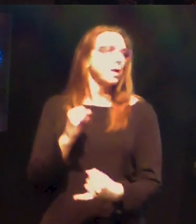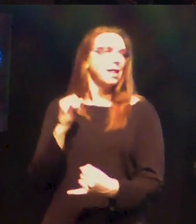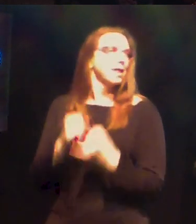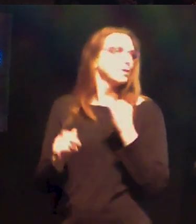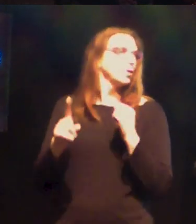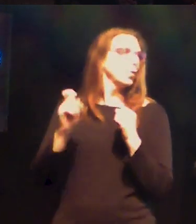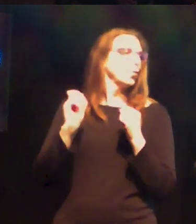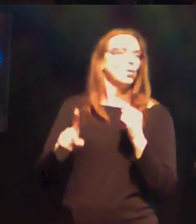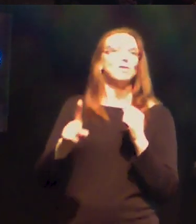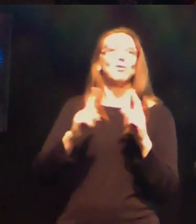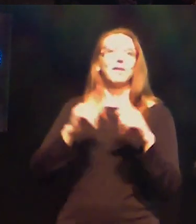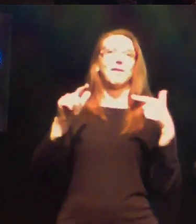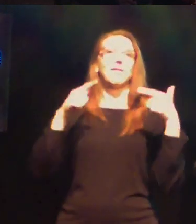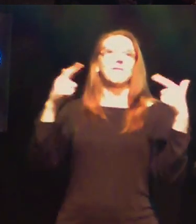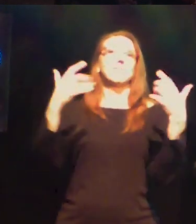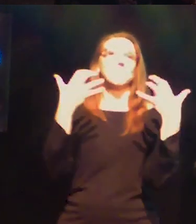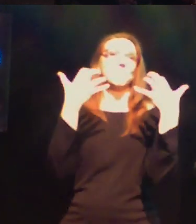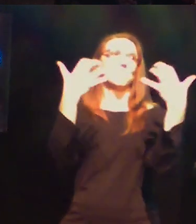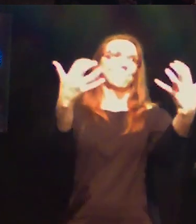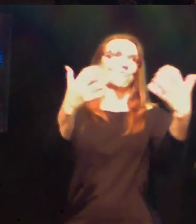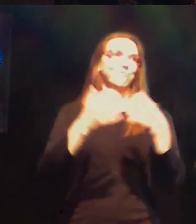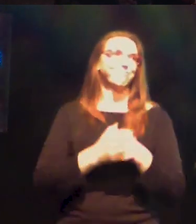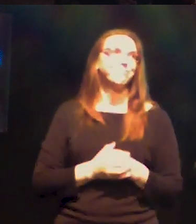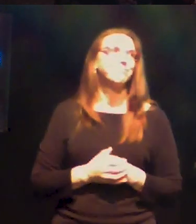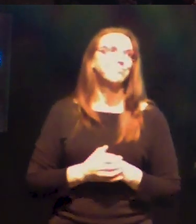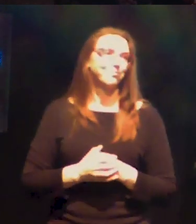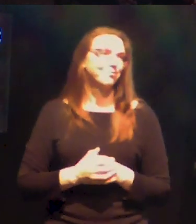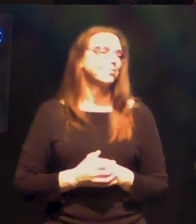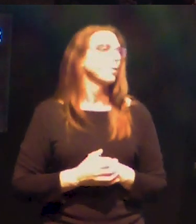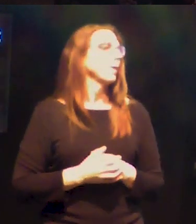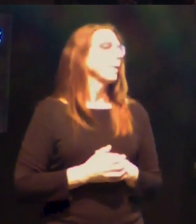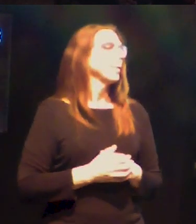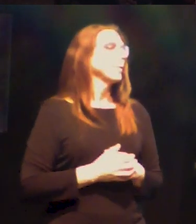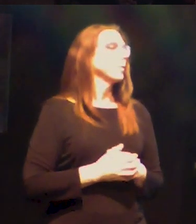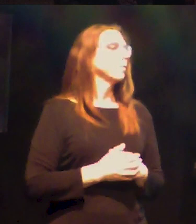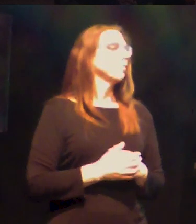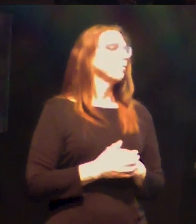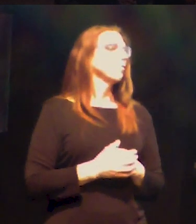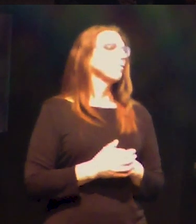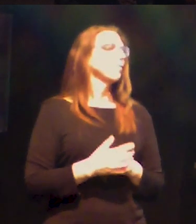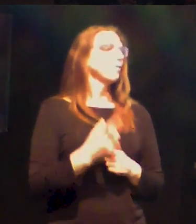Okay, one last question, then we'll turn it over to the audience.